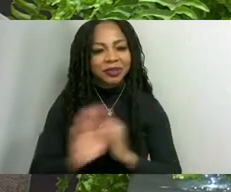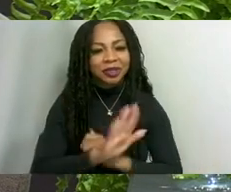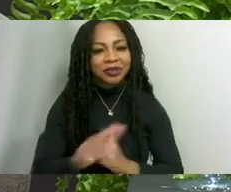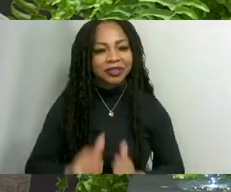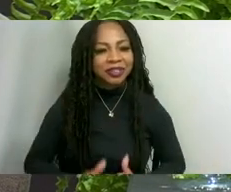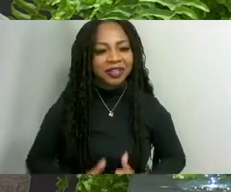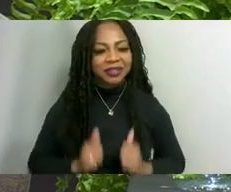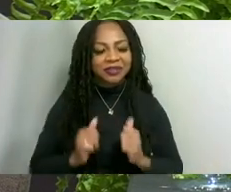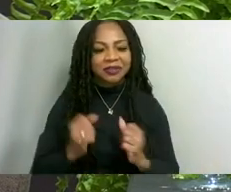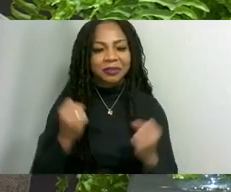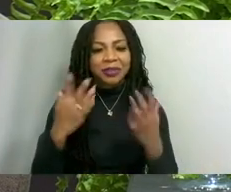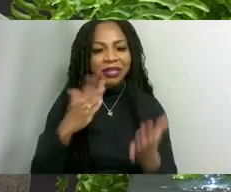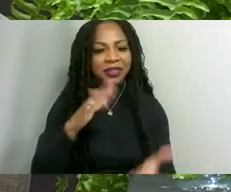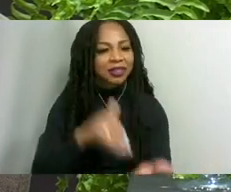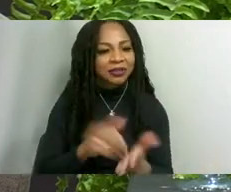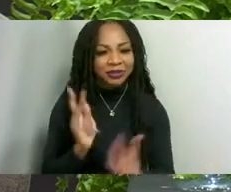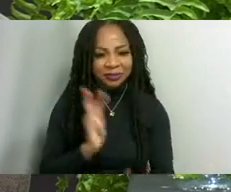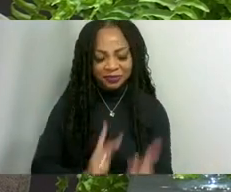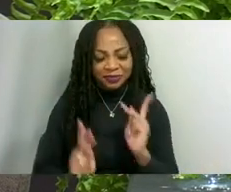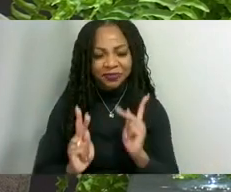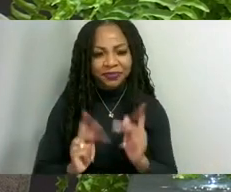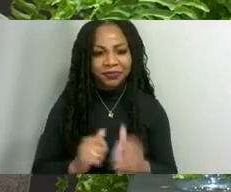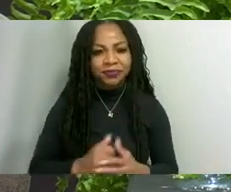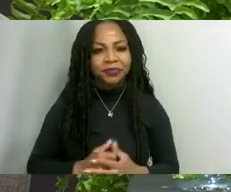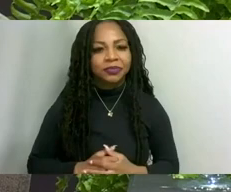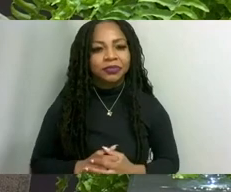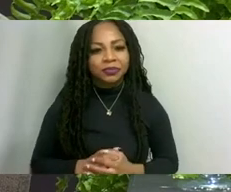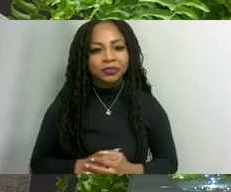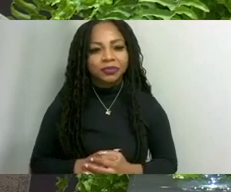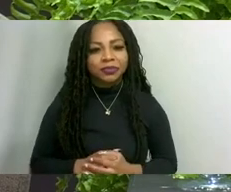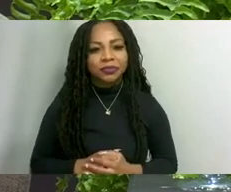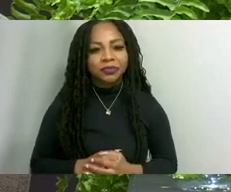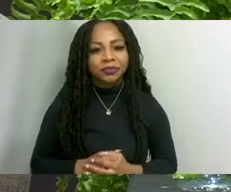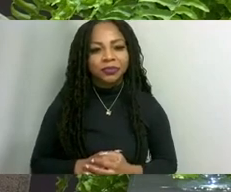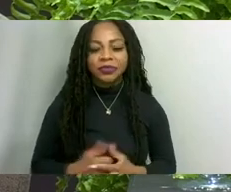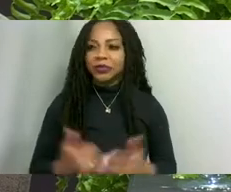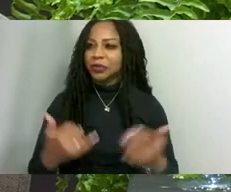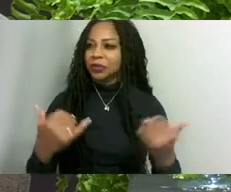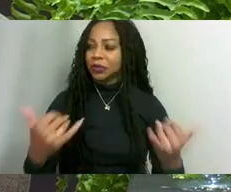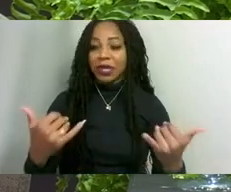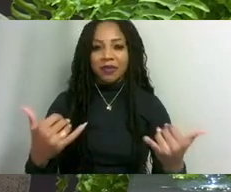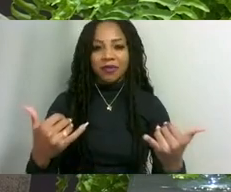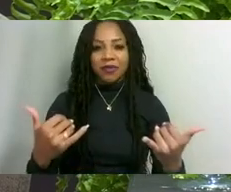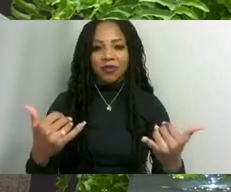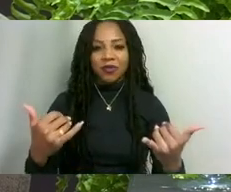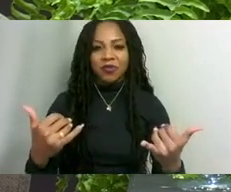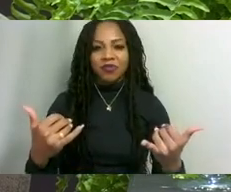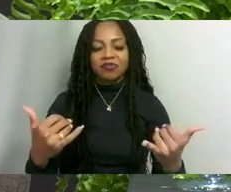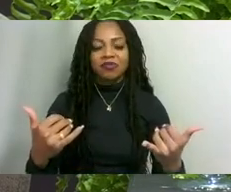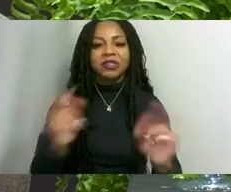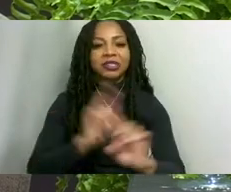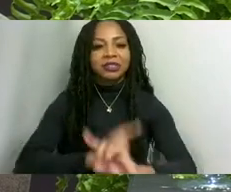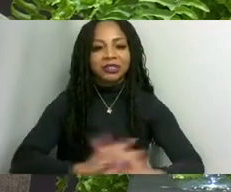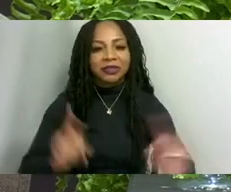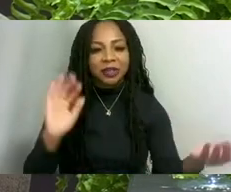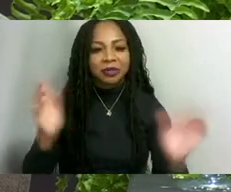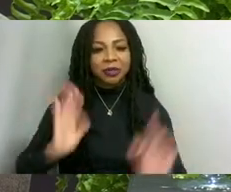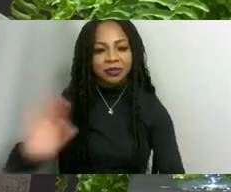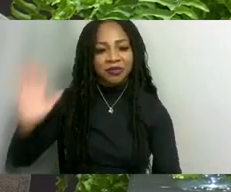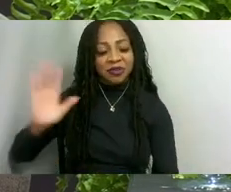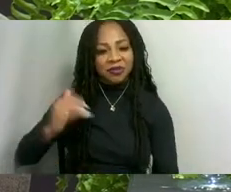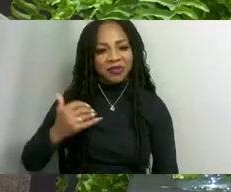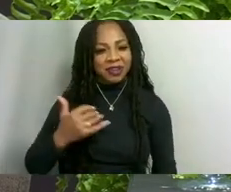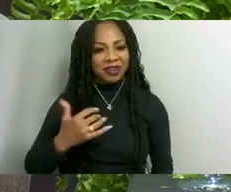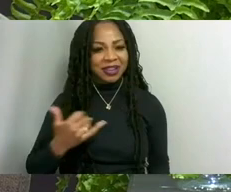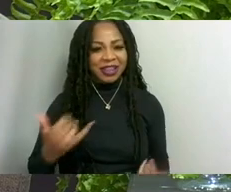our people. Mm-hmm. So it's a different time. I think I'm so rich because